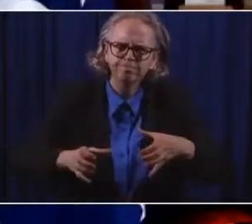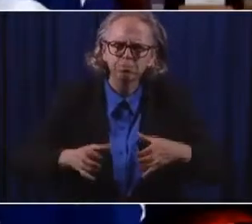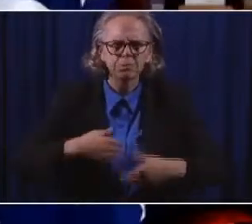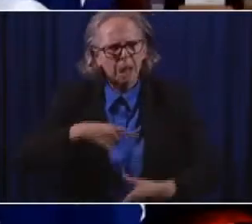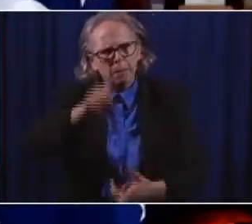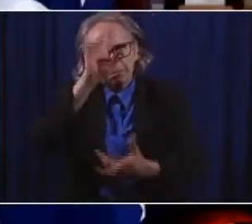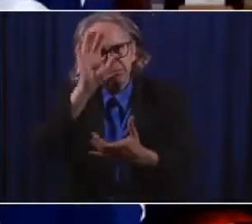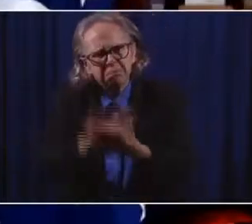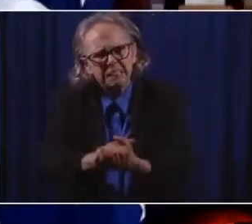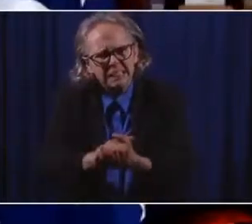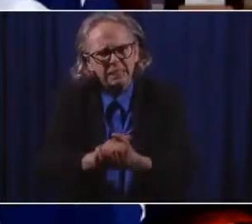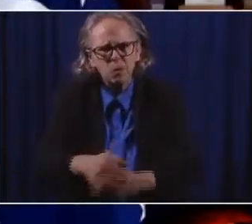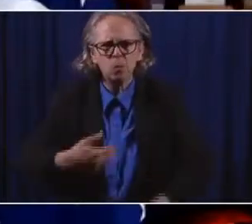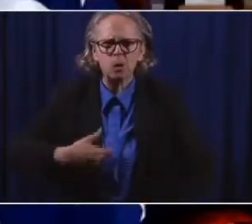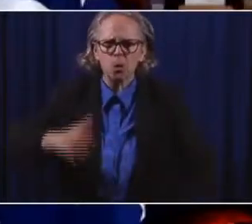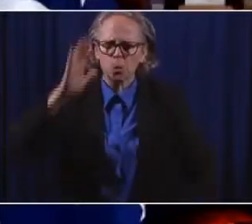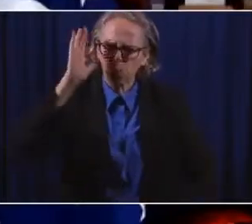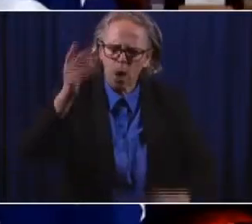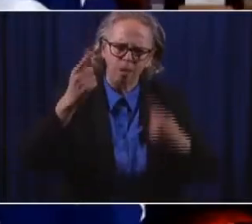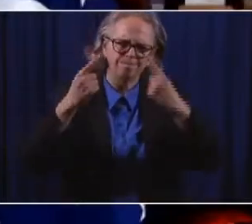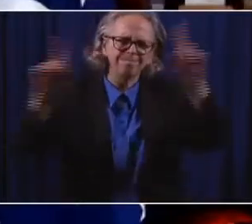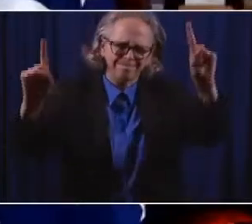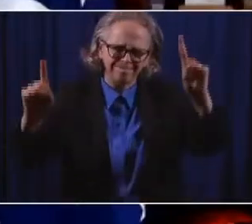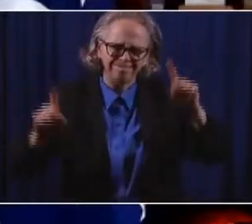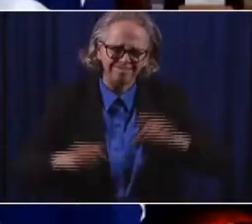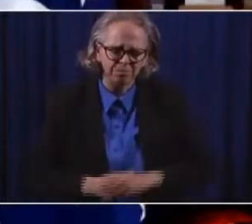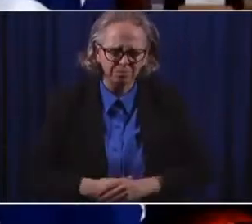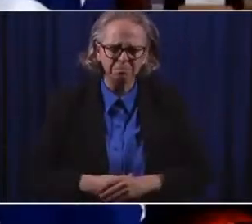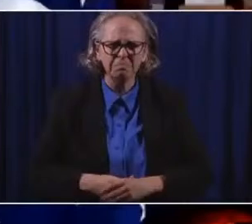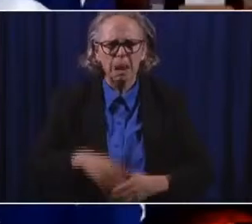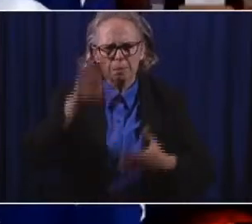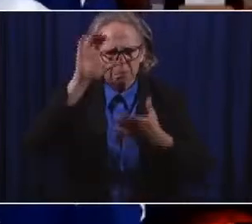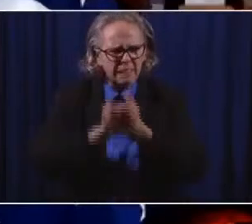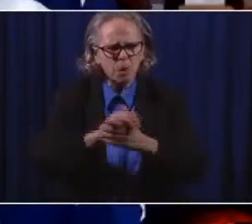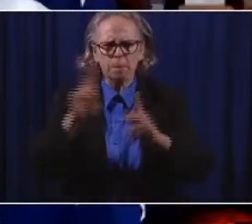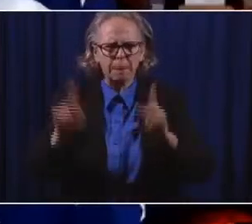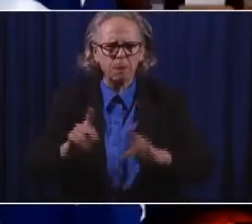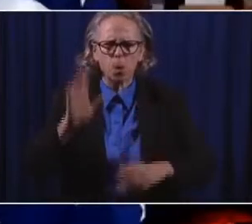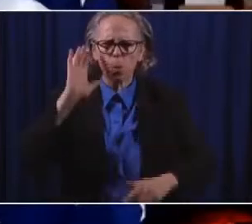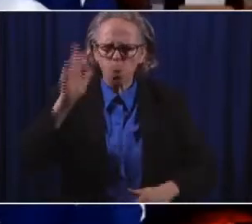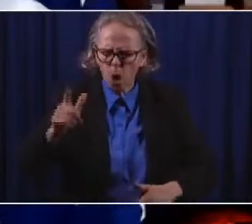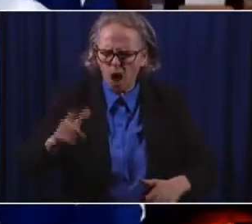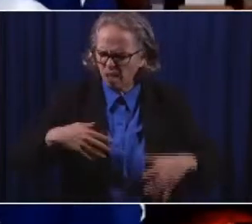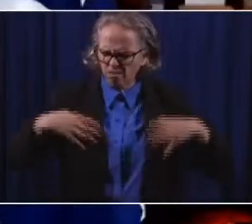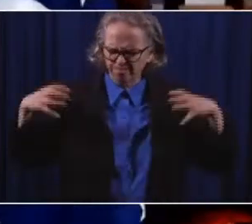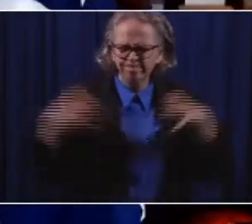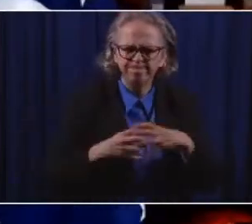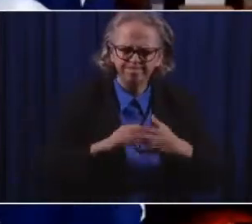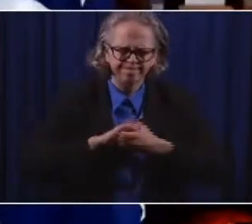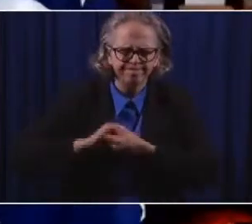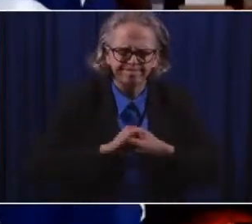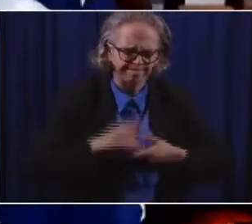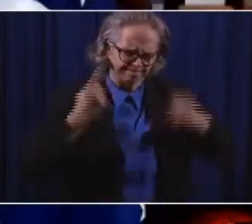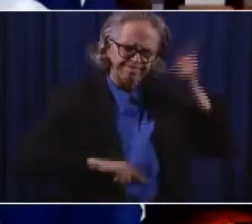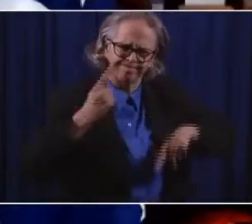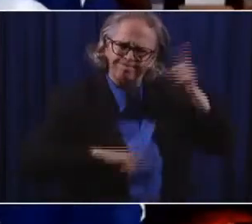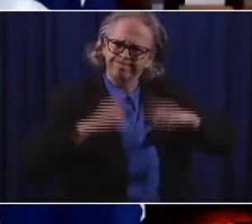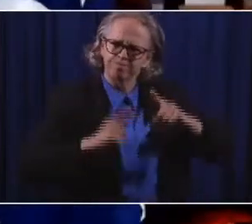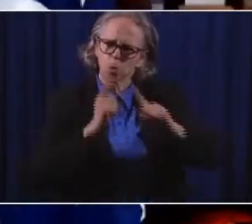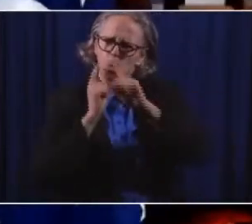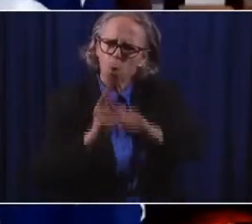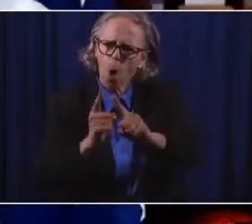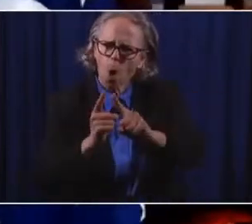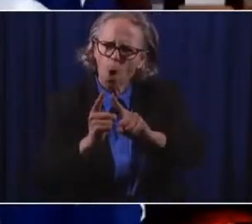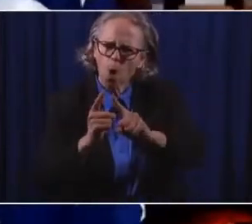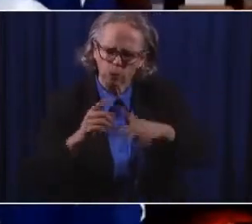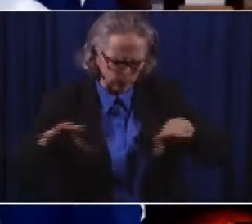I believe, as you said, people are going to rally to the cause. They're going to set a goal. They're going to be determined, and we're going to begin to move this trend in the